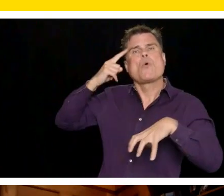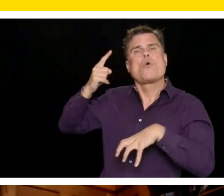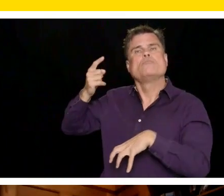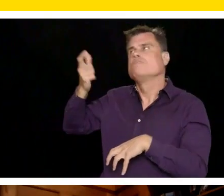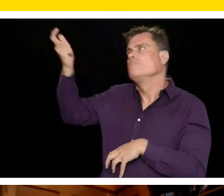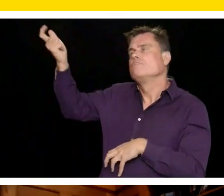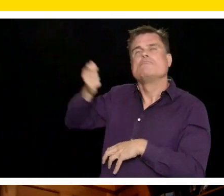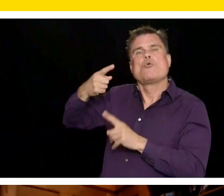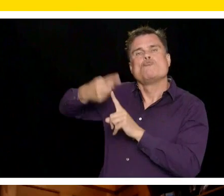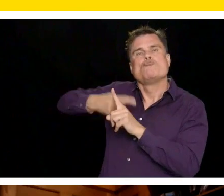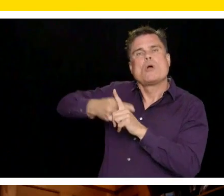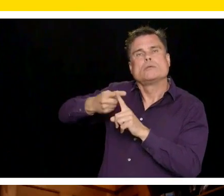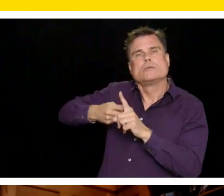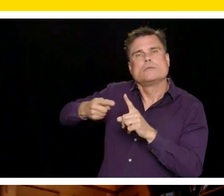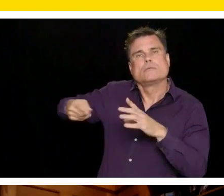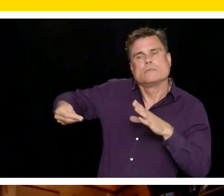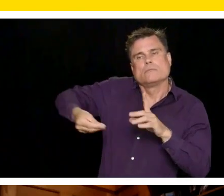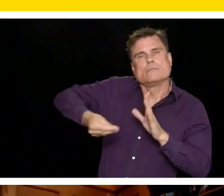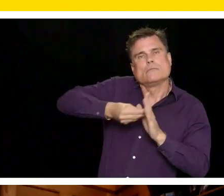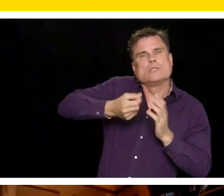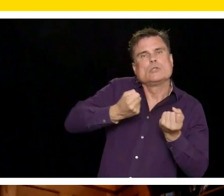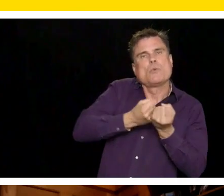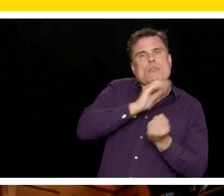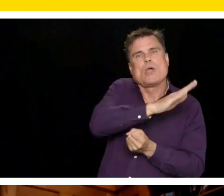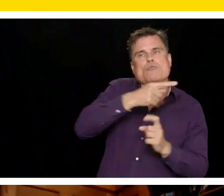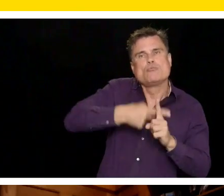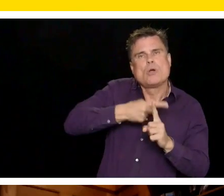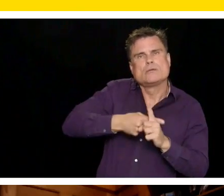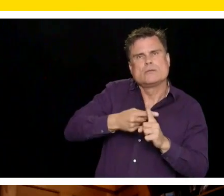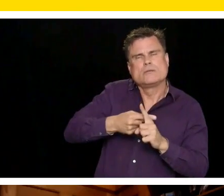federal government or to fill this gap provincially?